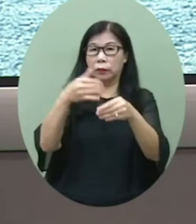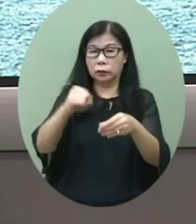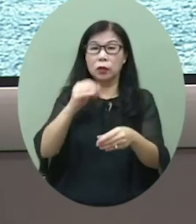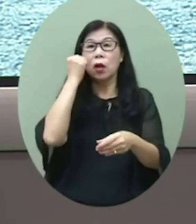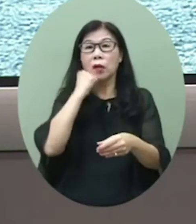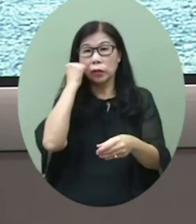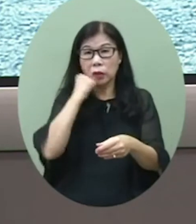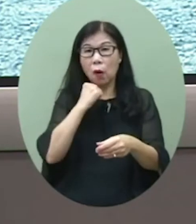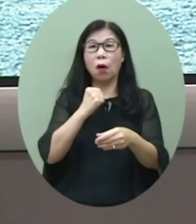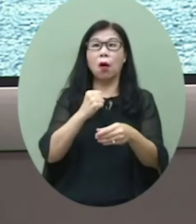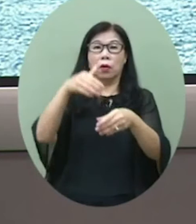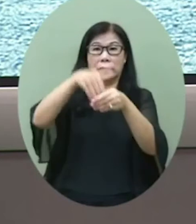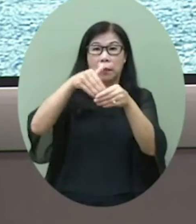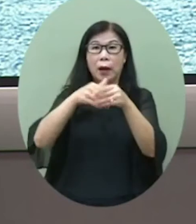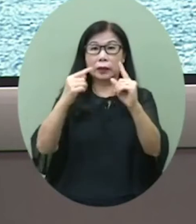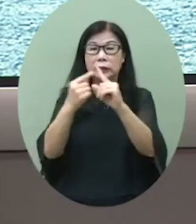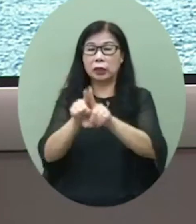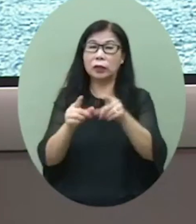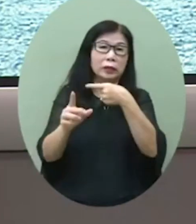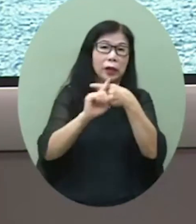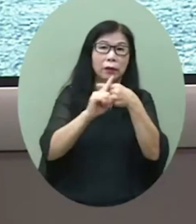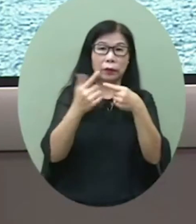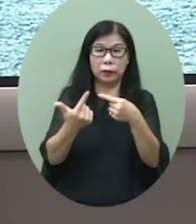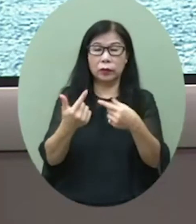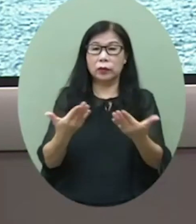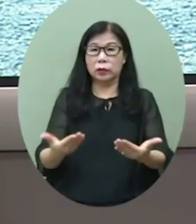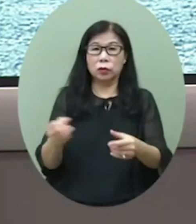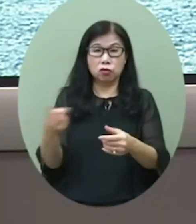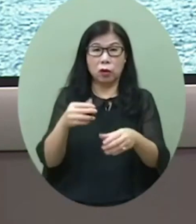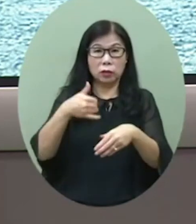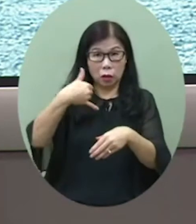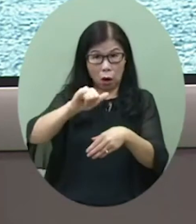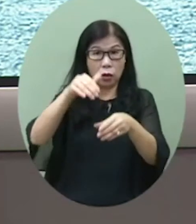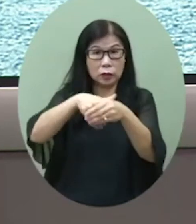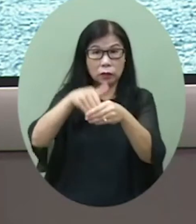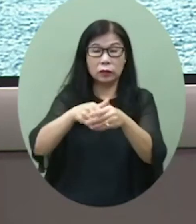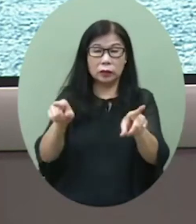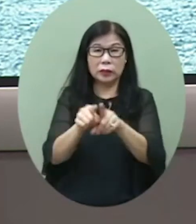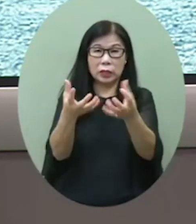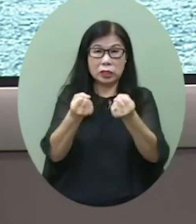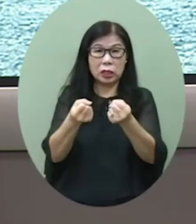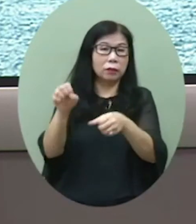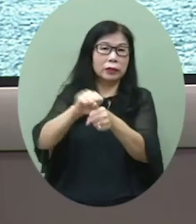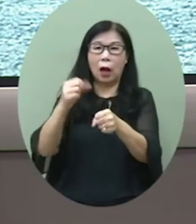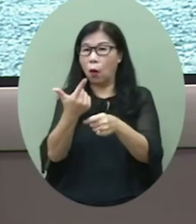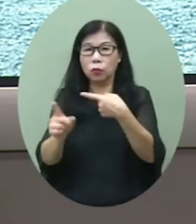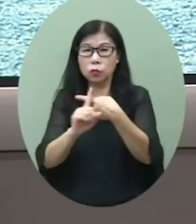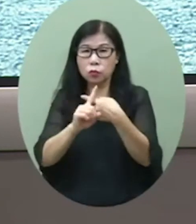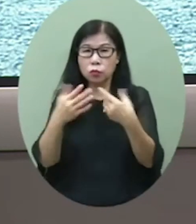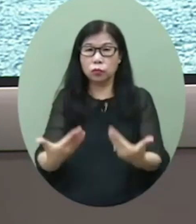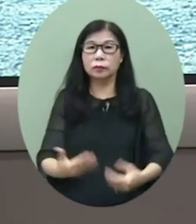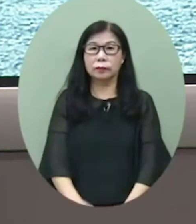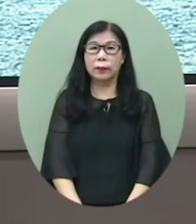exercise their right to vote if the election proceeds. And then for elderly voters, there is a high risk of infection. If they got